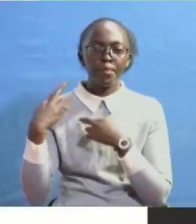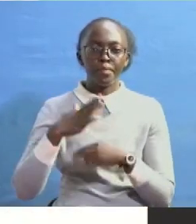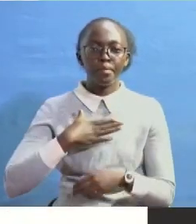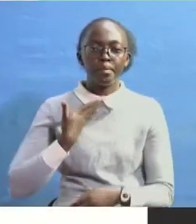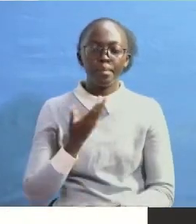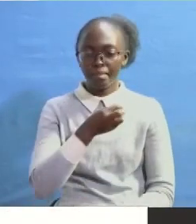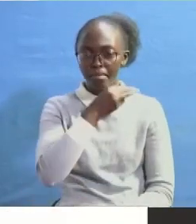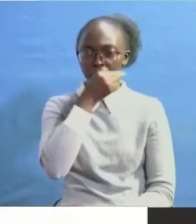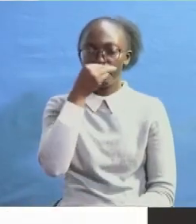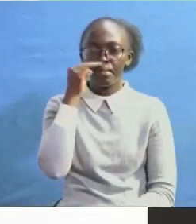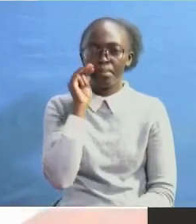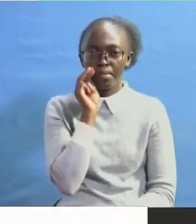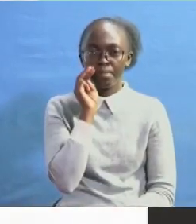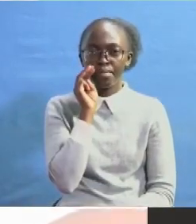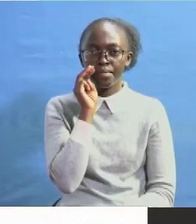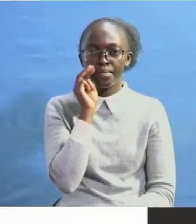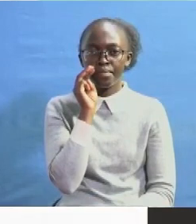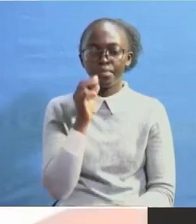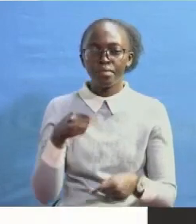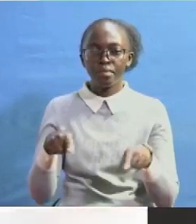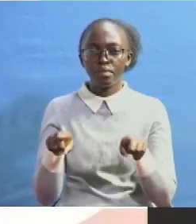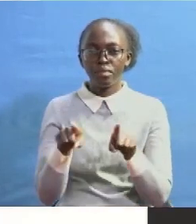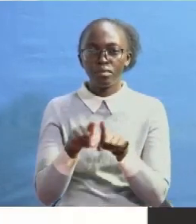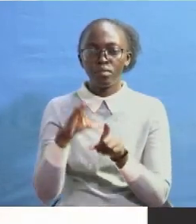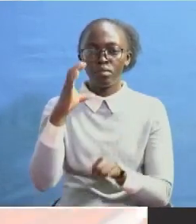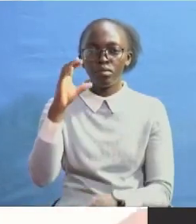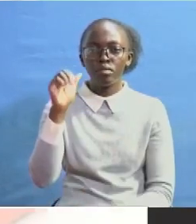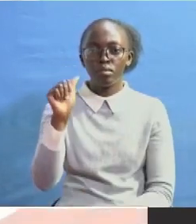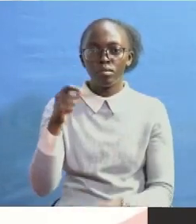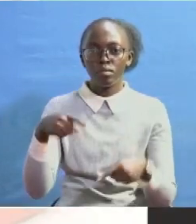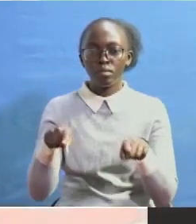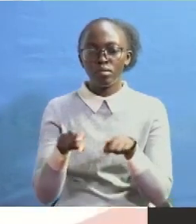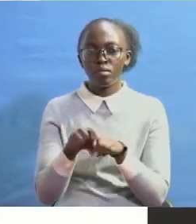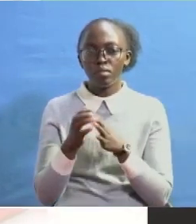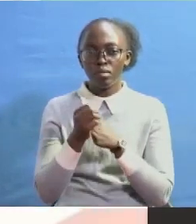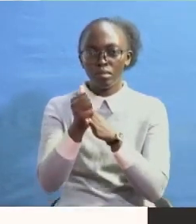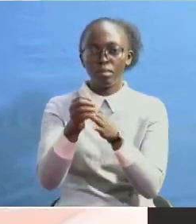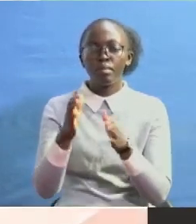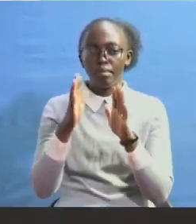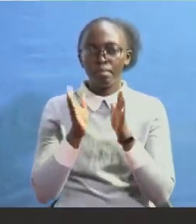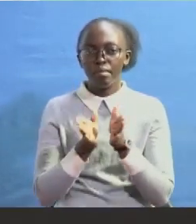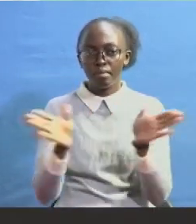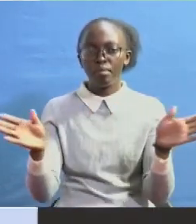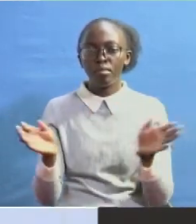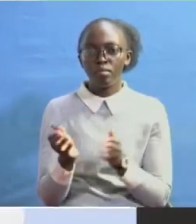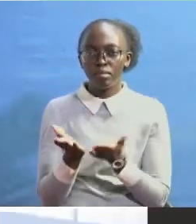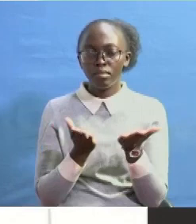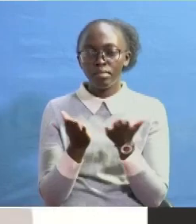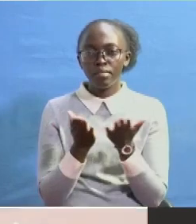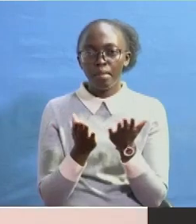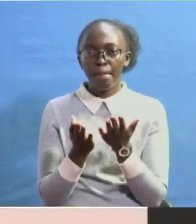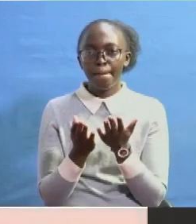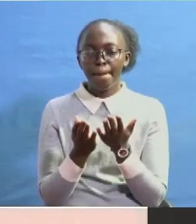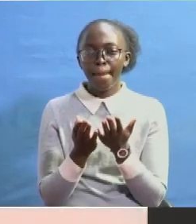Secretary, collaborating with the Chief of Staff and head of the public service, I undertake to highlight and